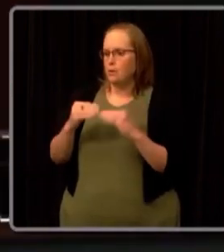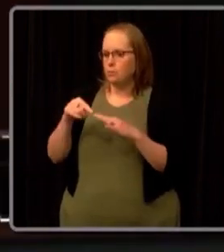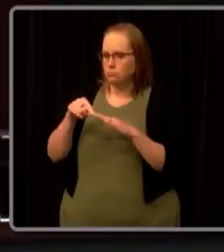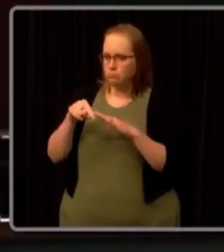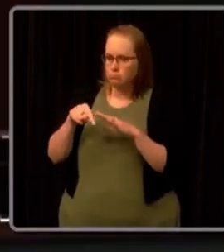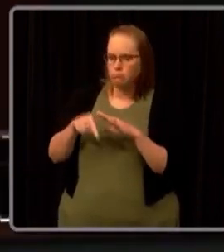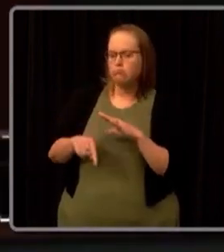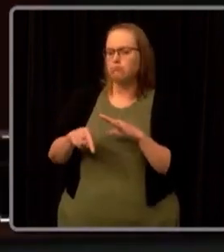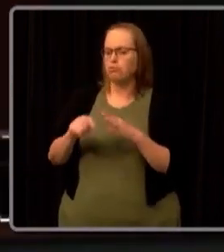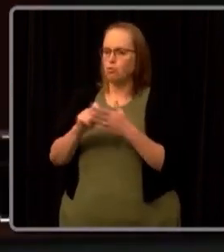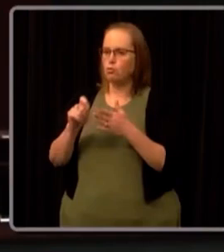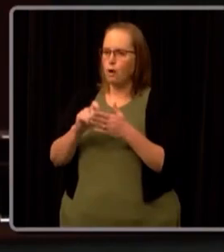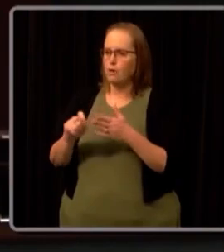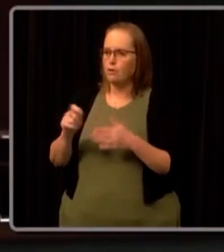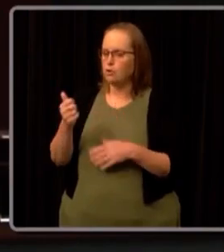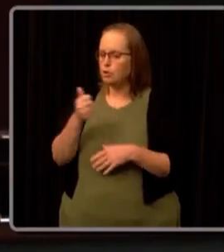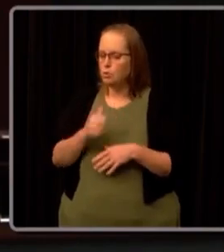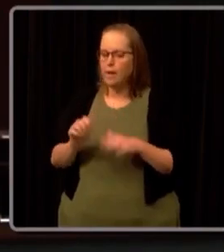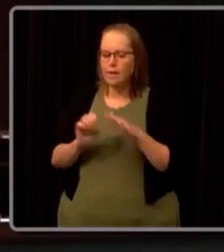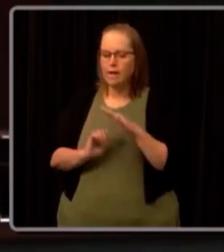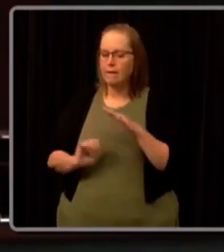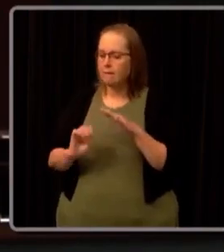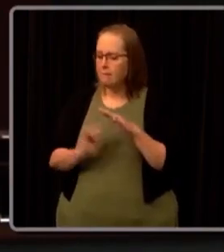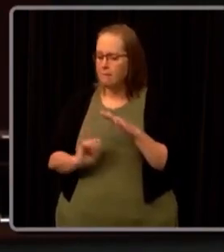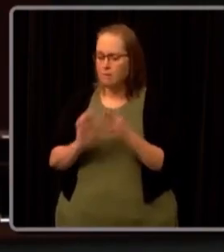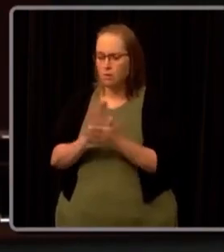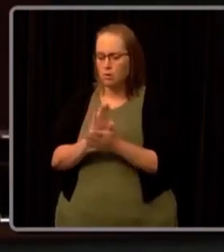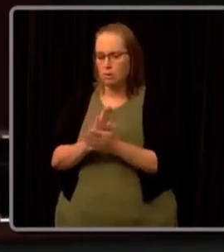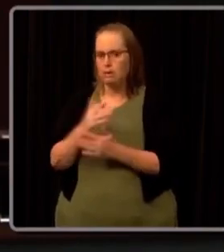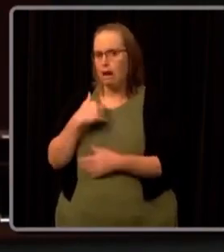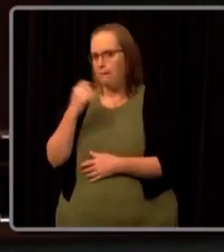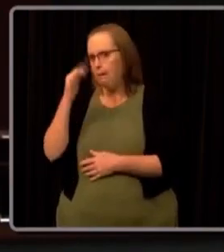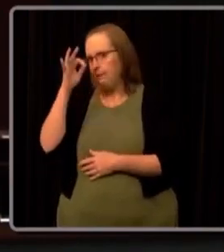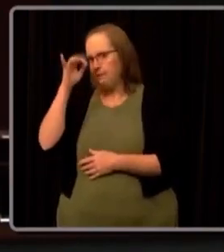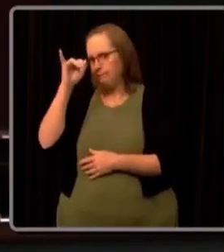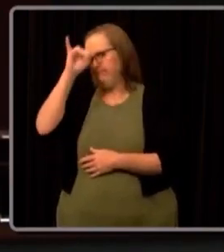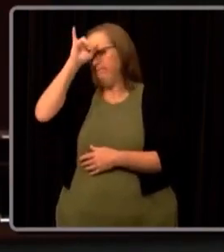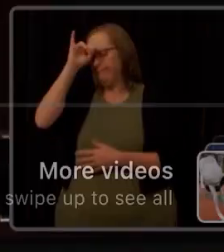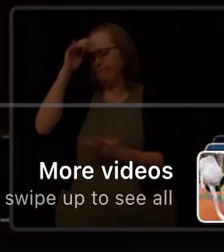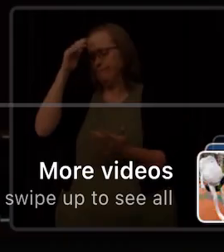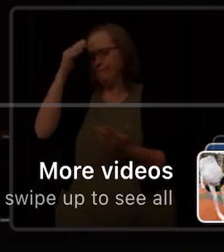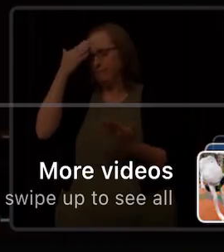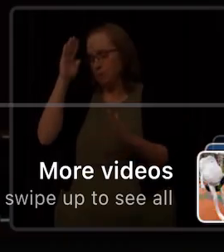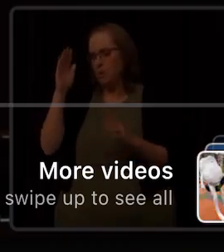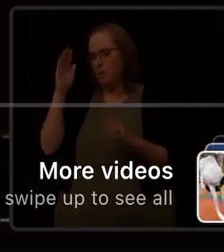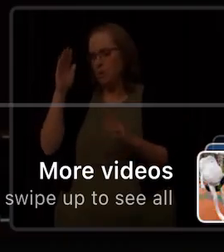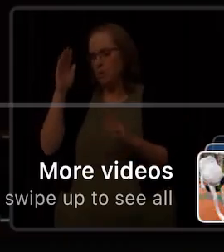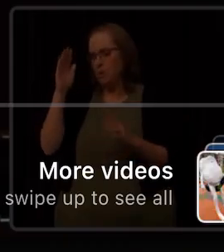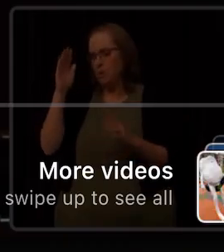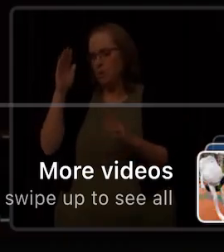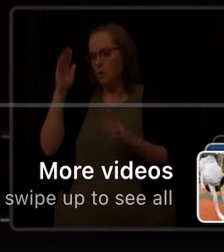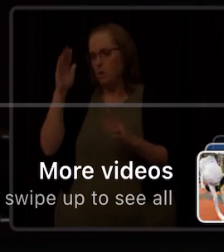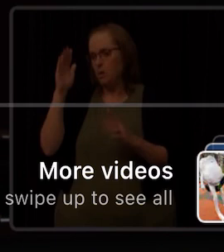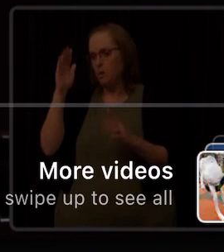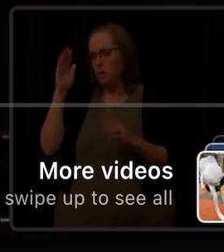of our elementary schools, and I'm showing some ignorance here, do they publish? In the 70s,